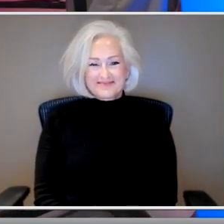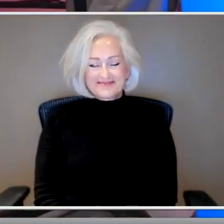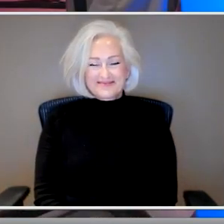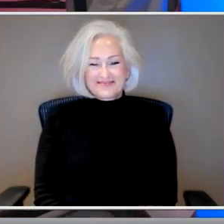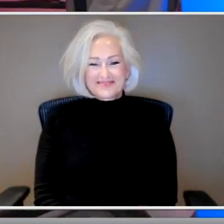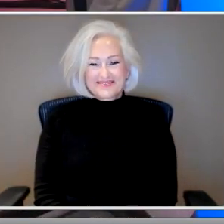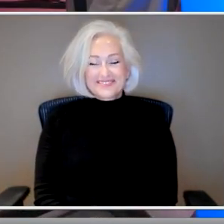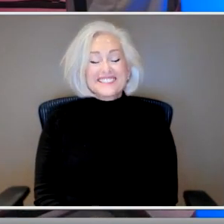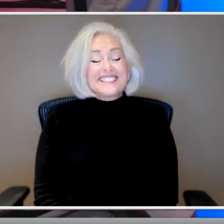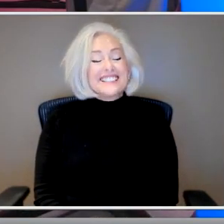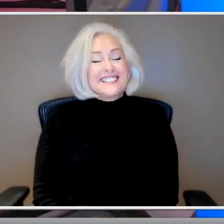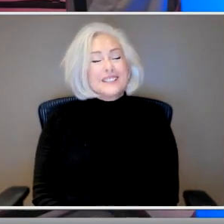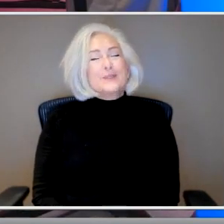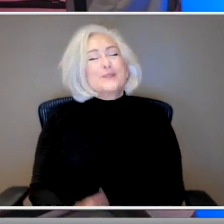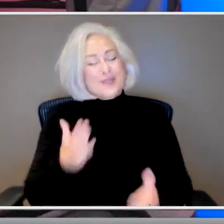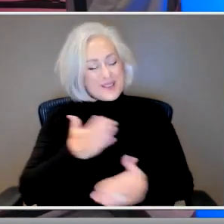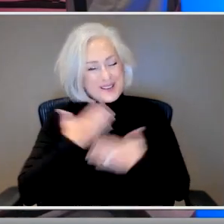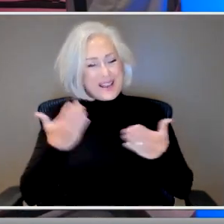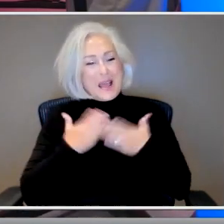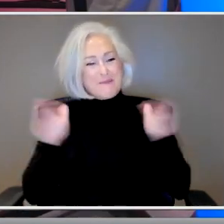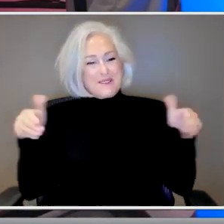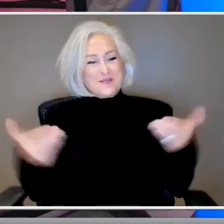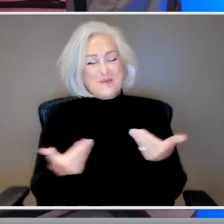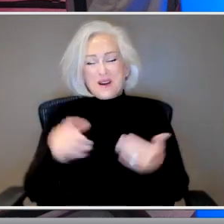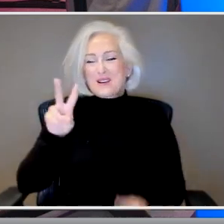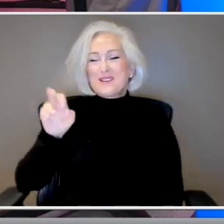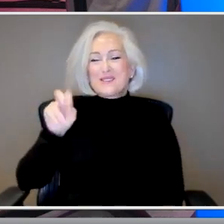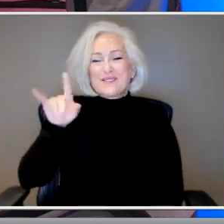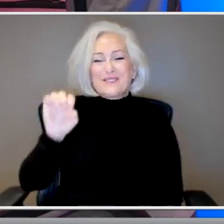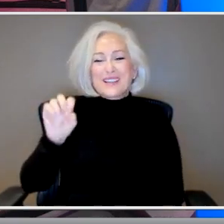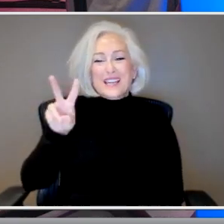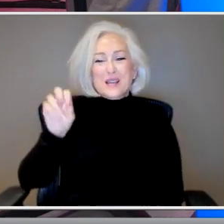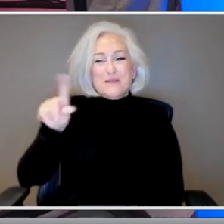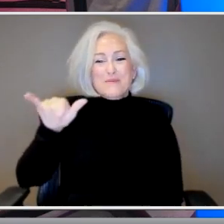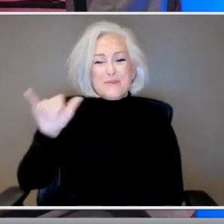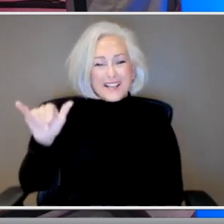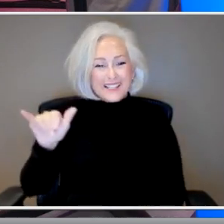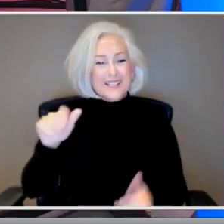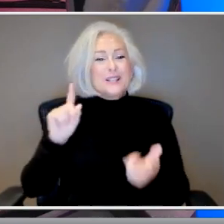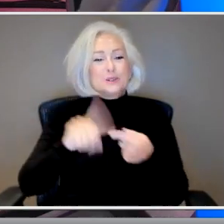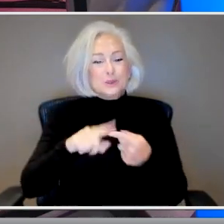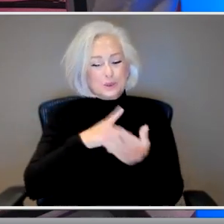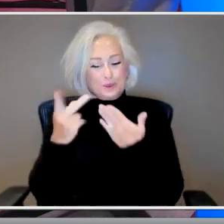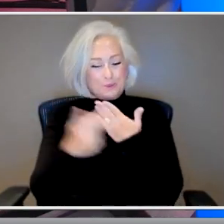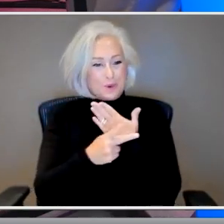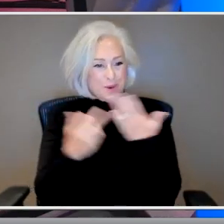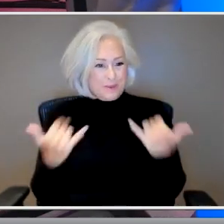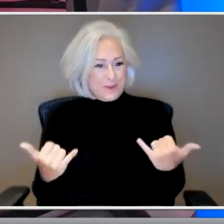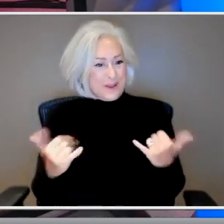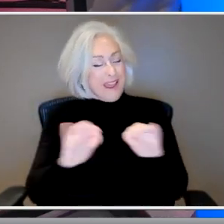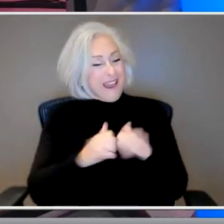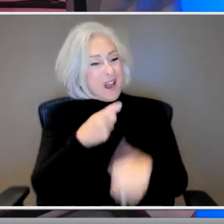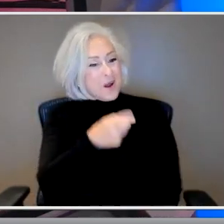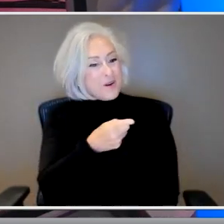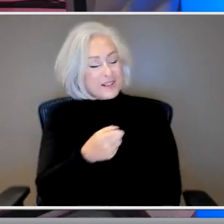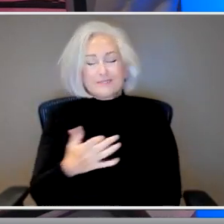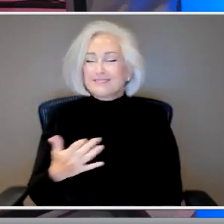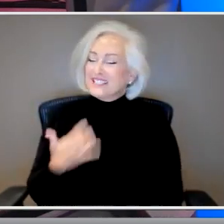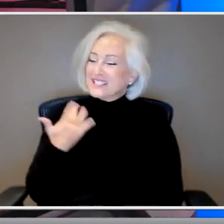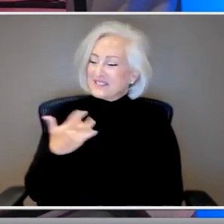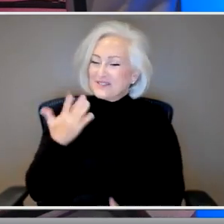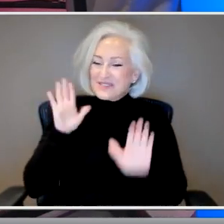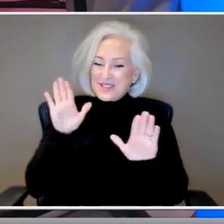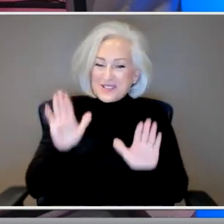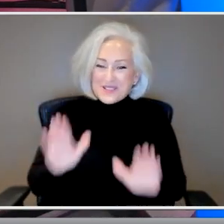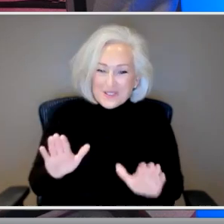We are so pleased to welcome Vicki Bailey to our program today. How are you doing this morning, Vicki? Feeling great. Thank you. We are so glad to have you here.